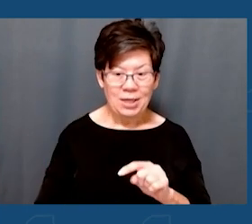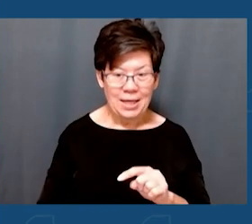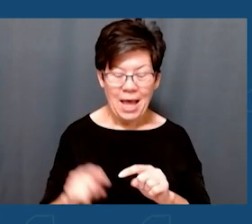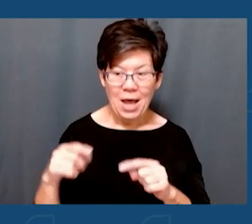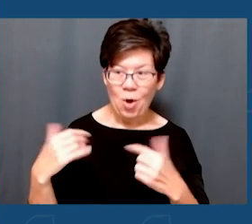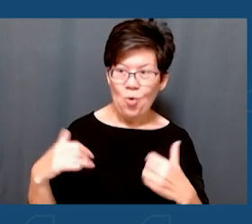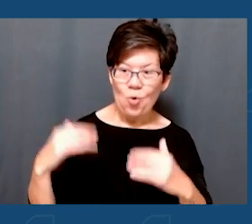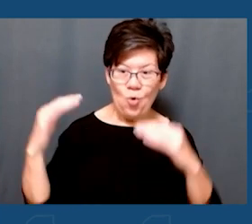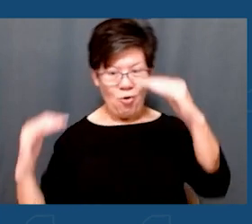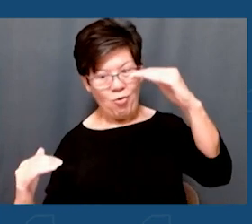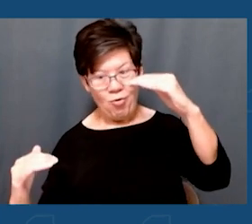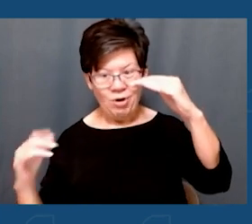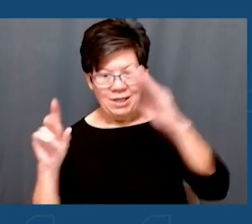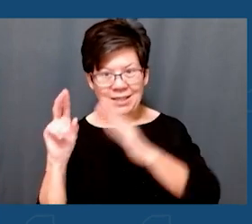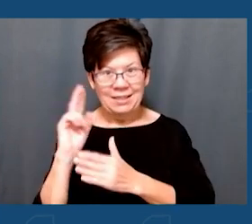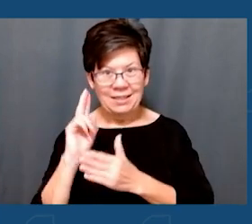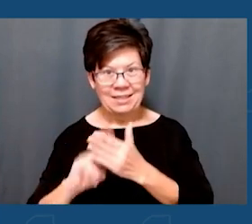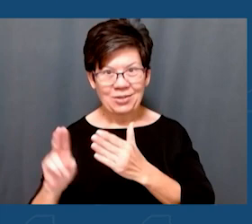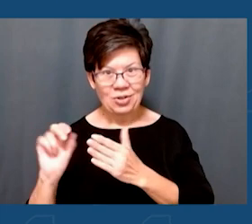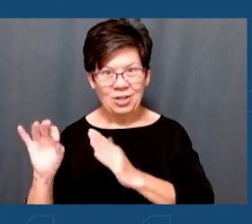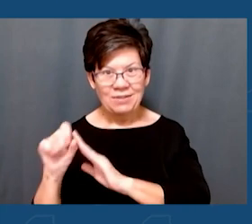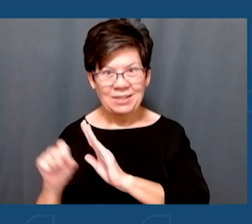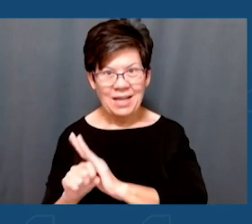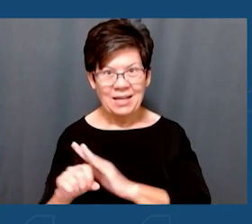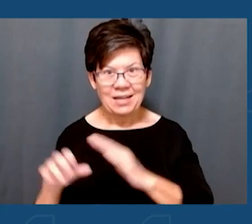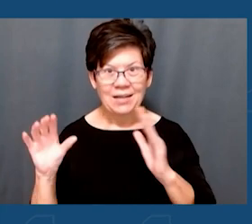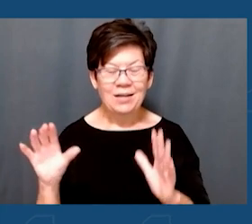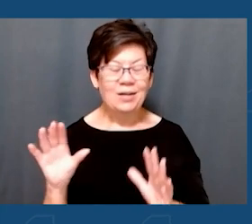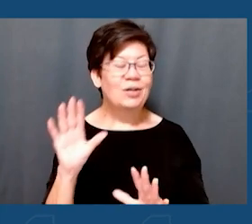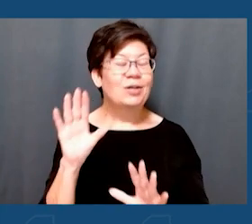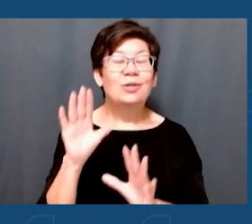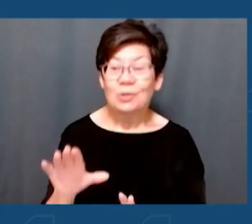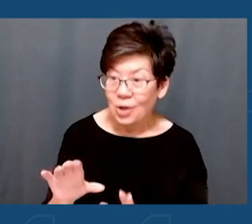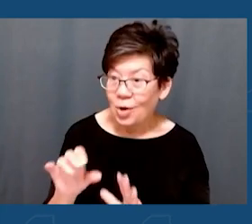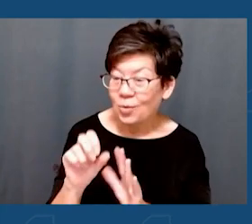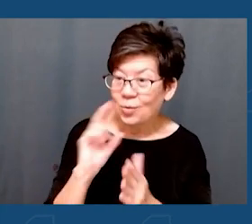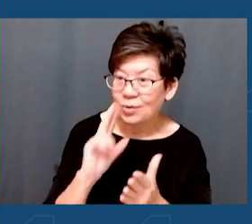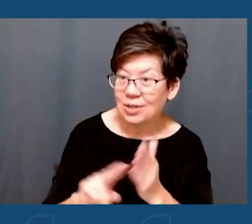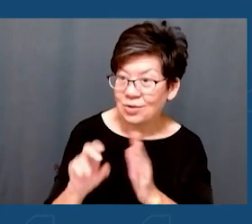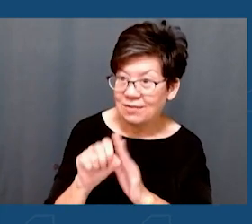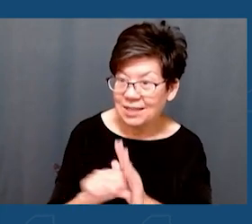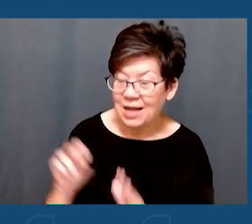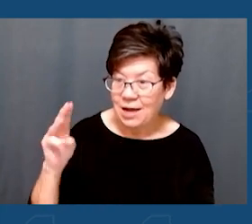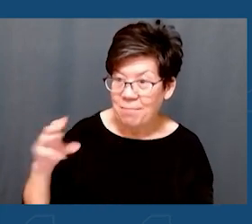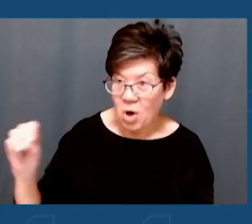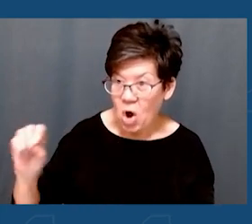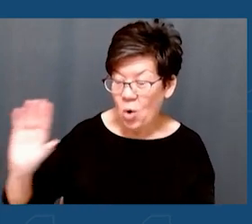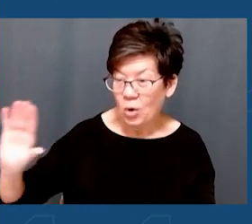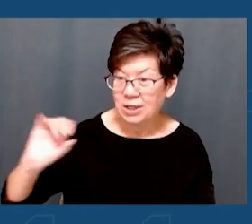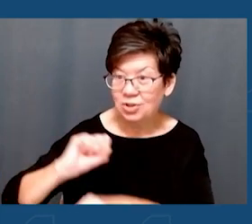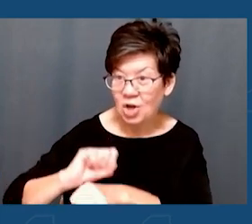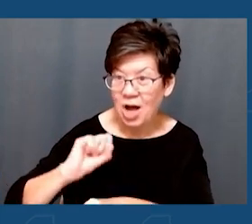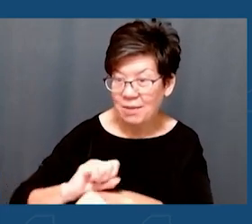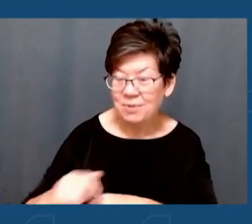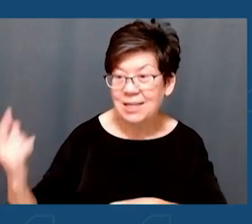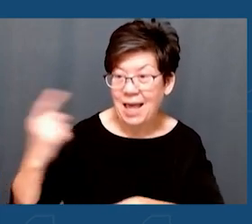So, Secretary of State Rodriguez, I want you to know that Mo did his job today.